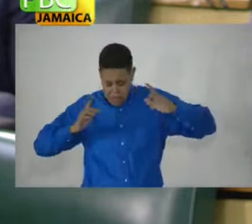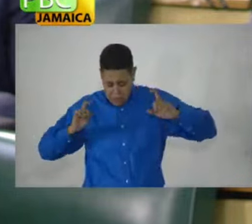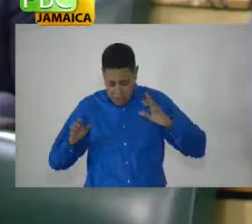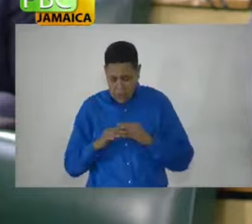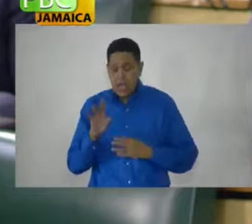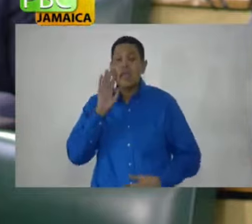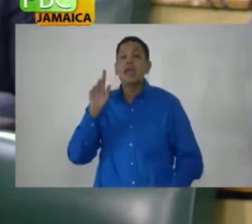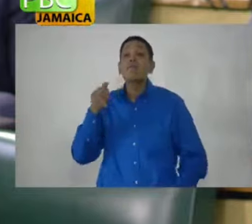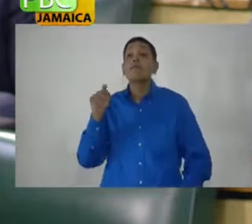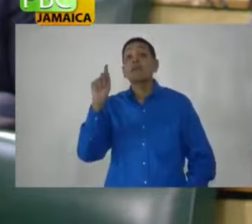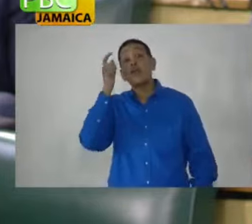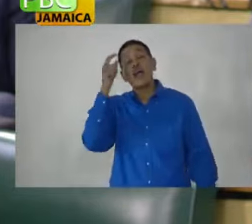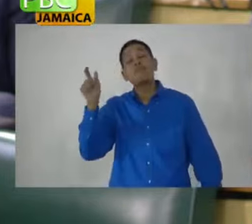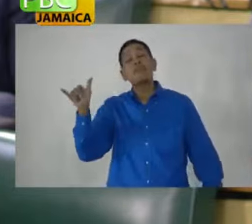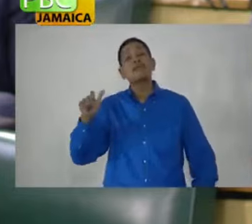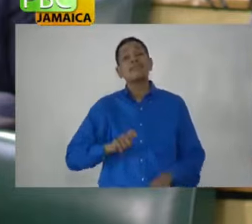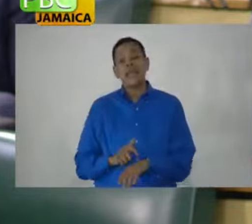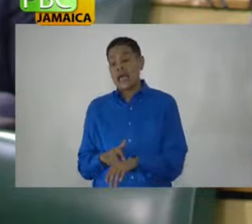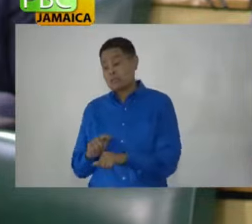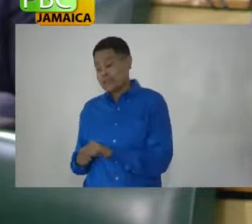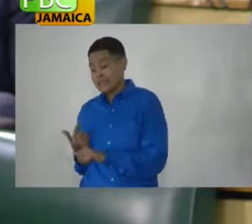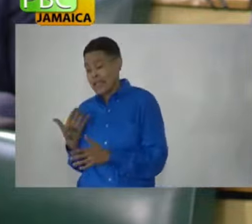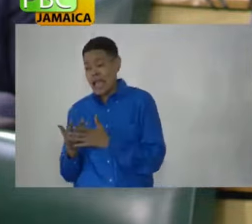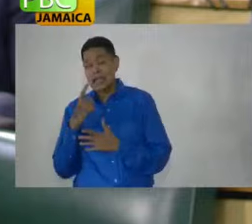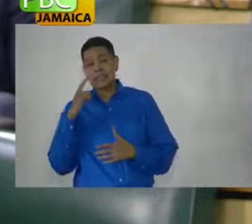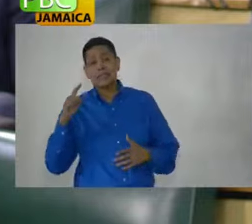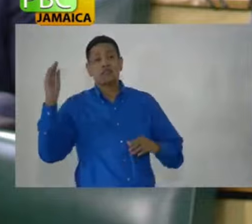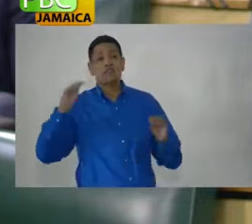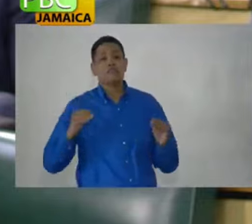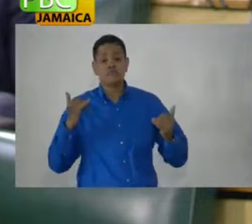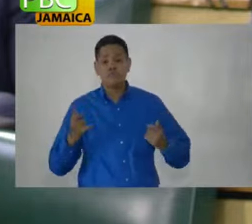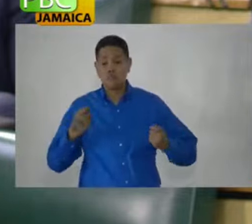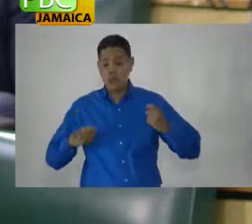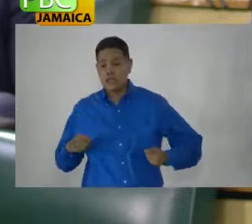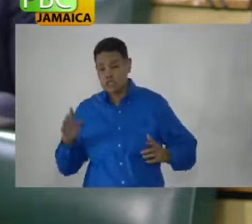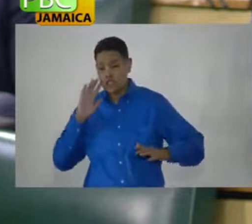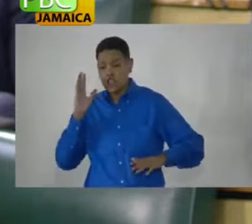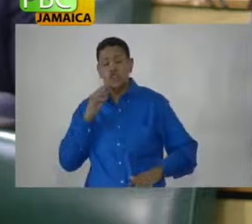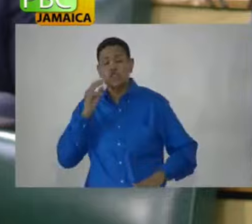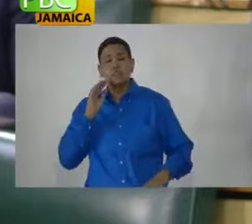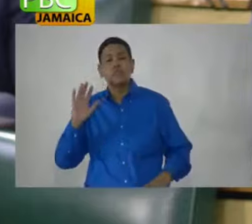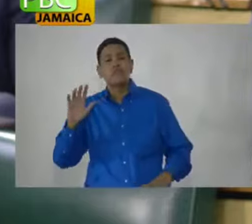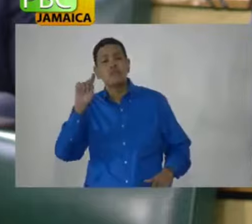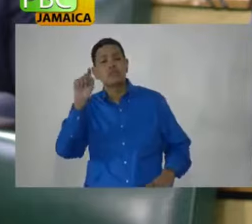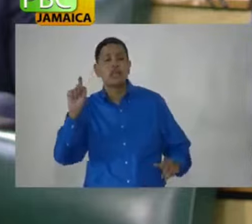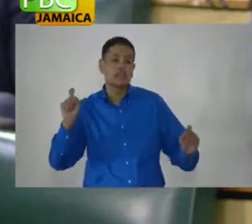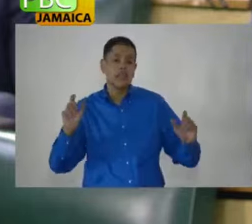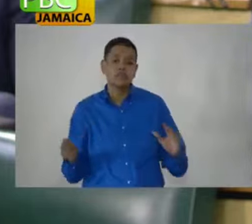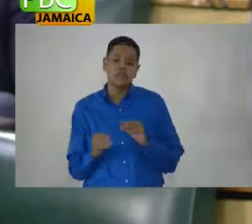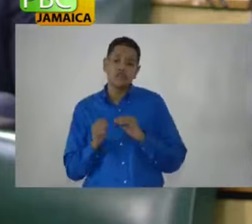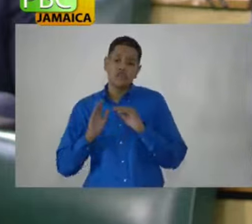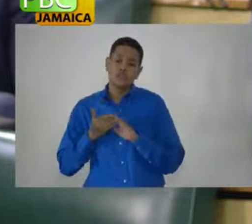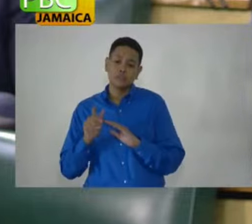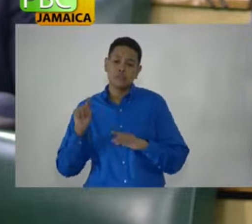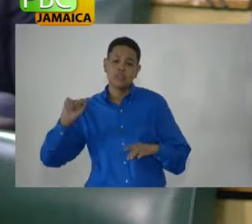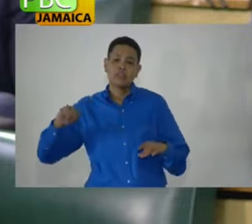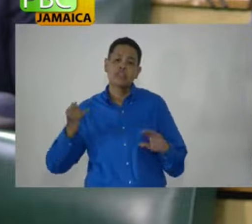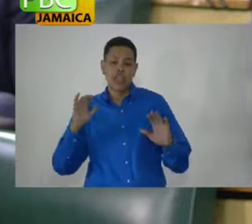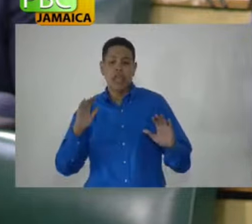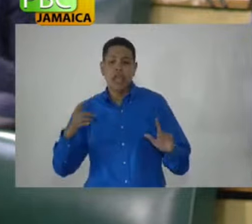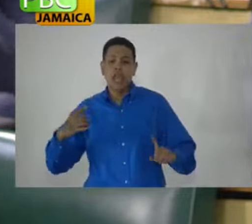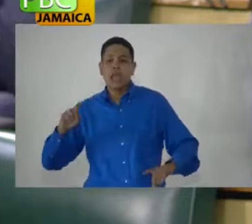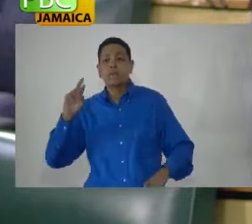the PNP government at the time started the modernization journey for the tax administration Jamaica.